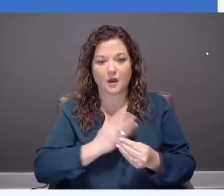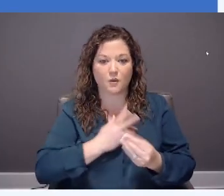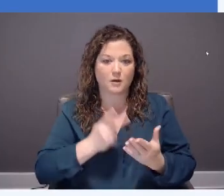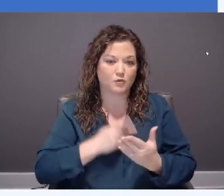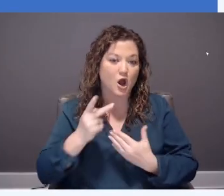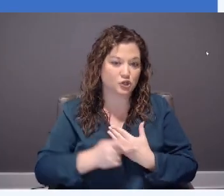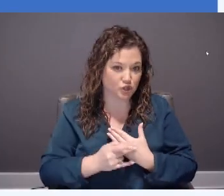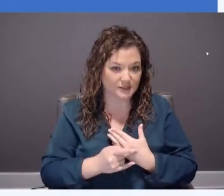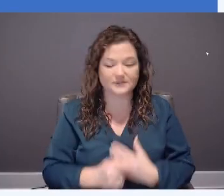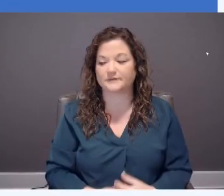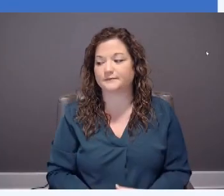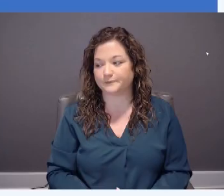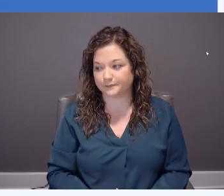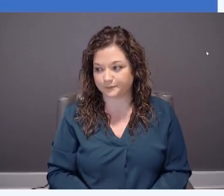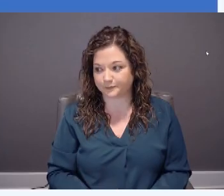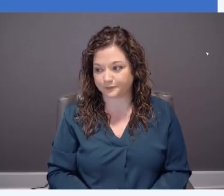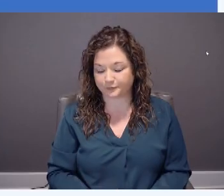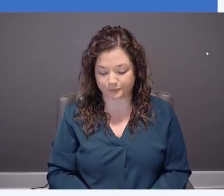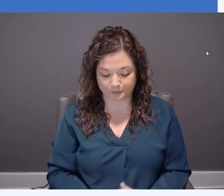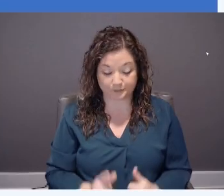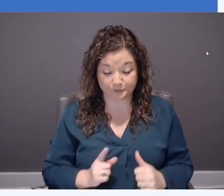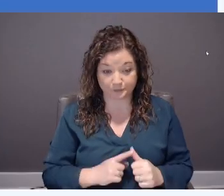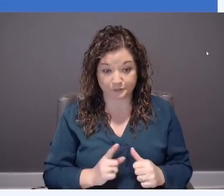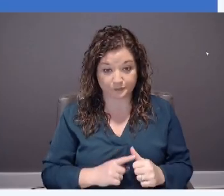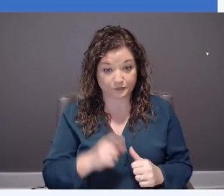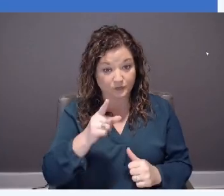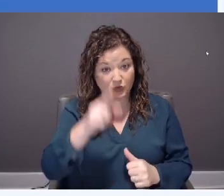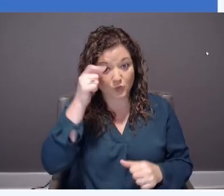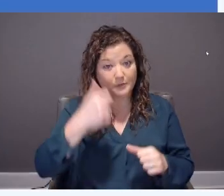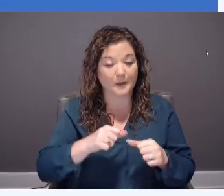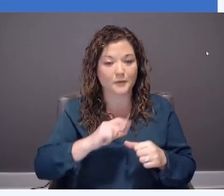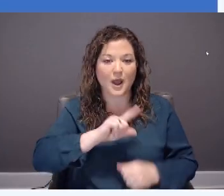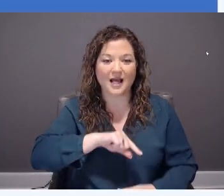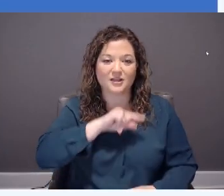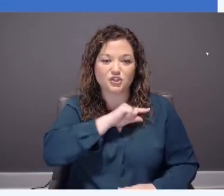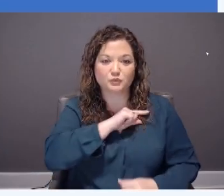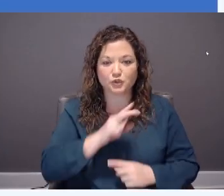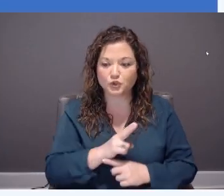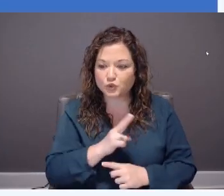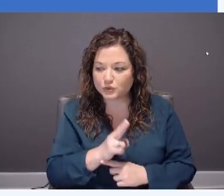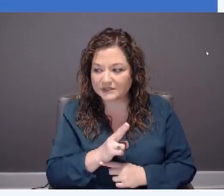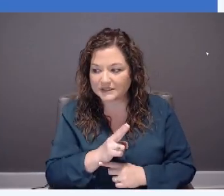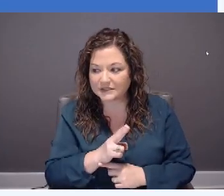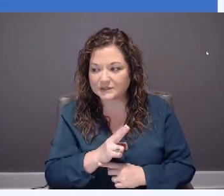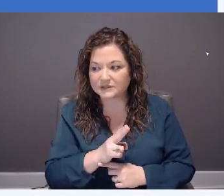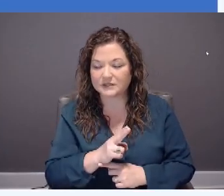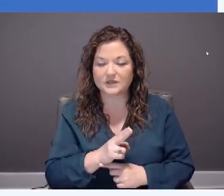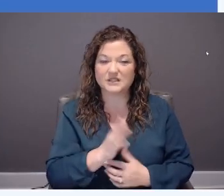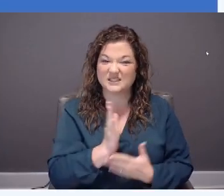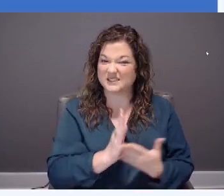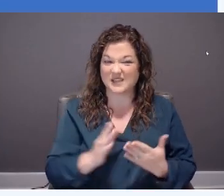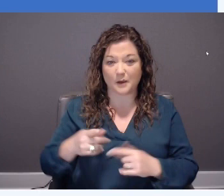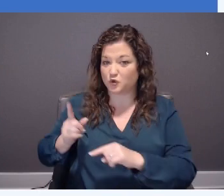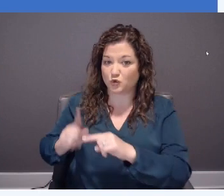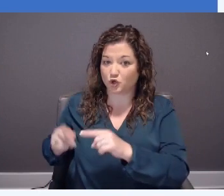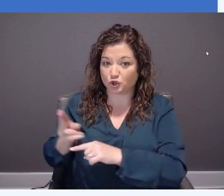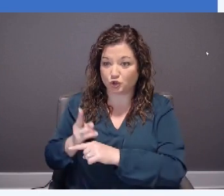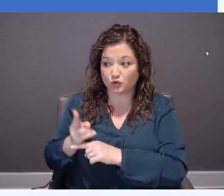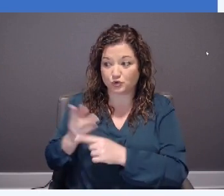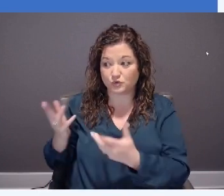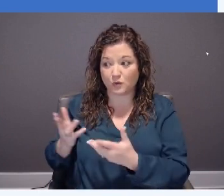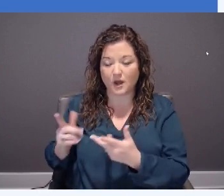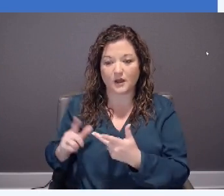So to refresh council's memory about the eligible uses, the initial eligible uses included lost public